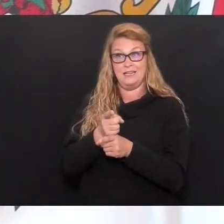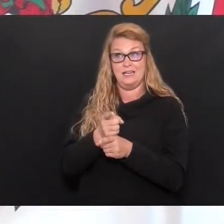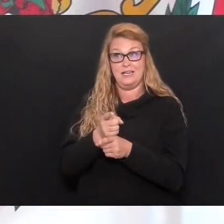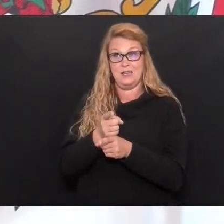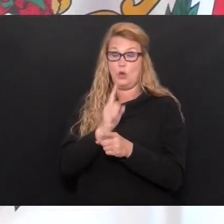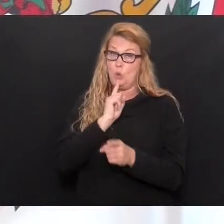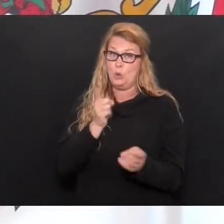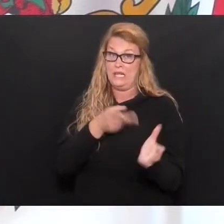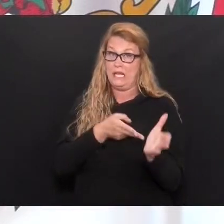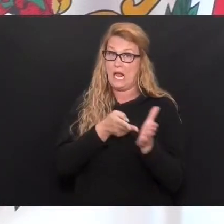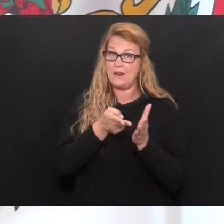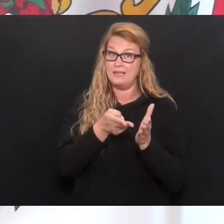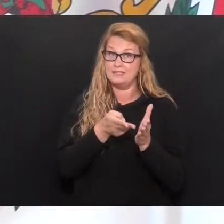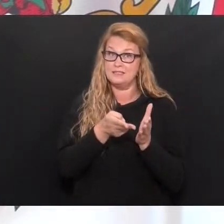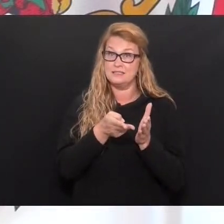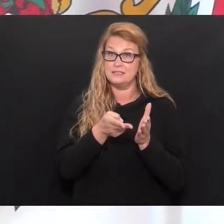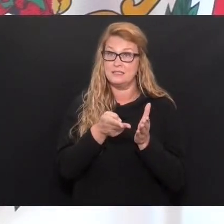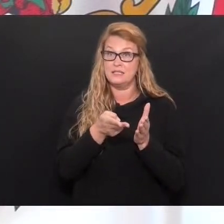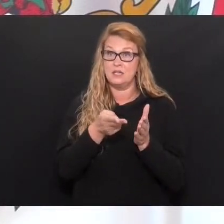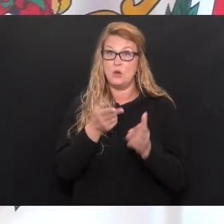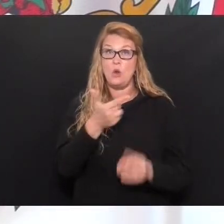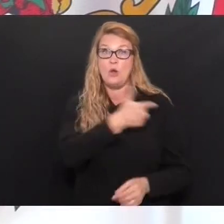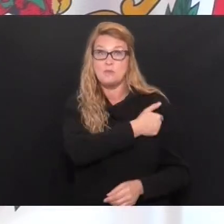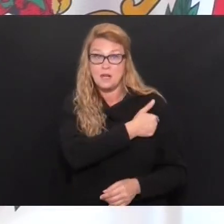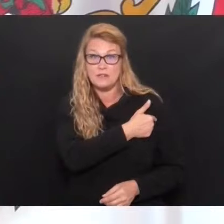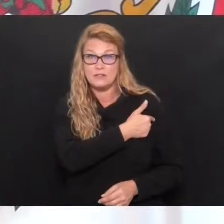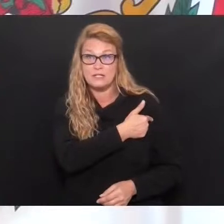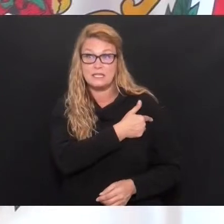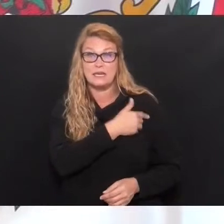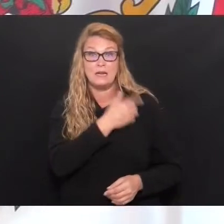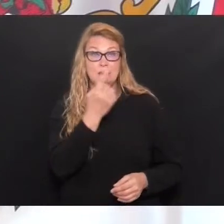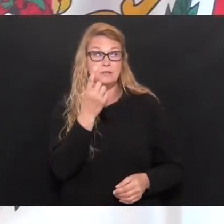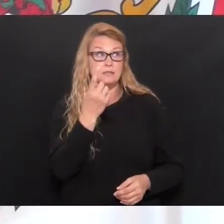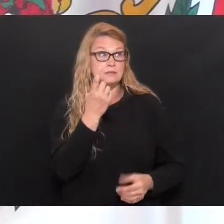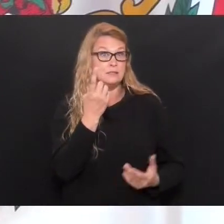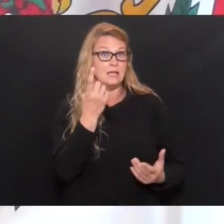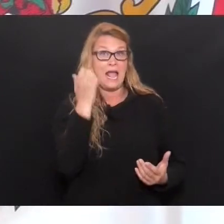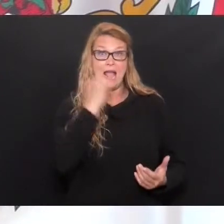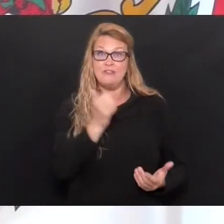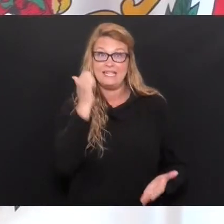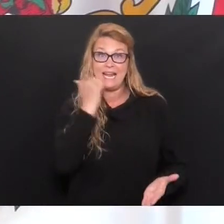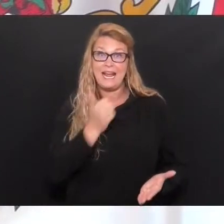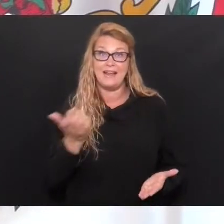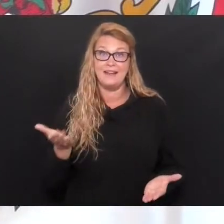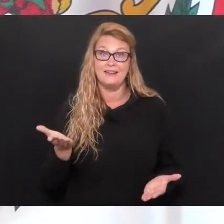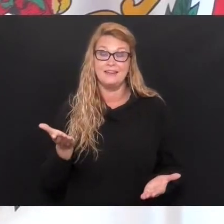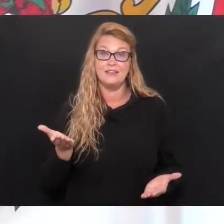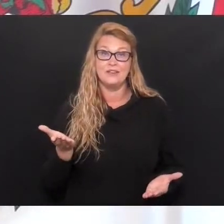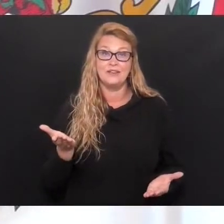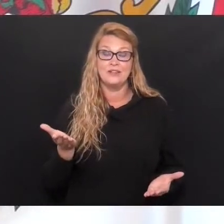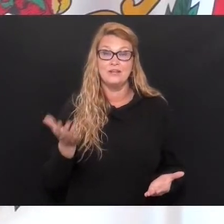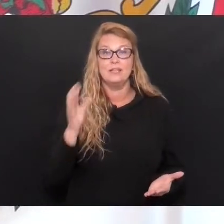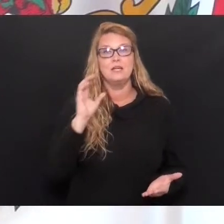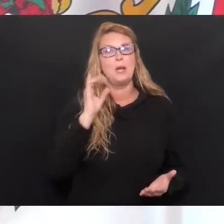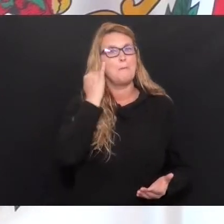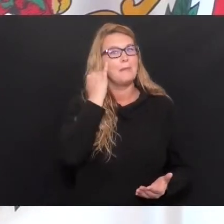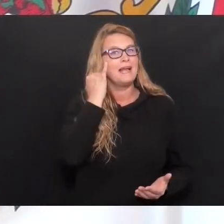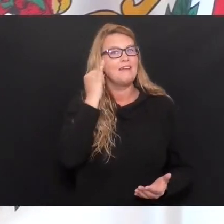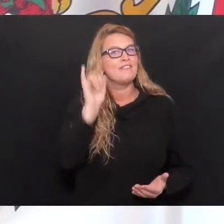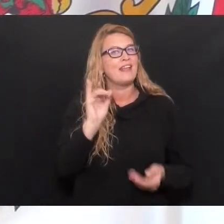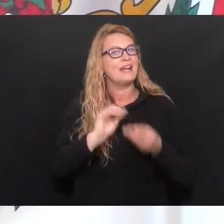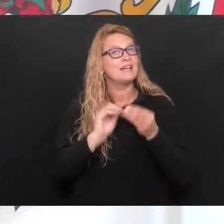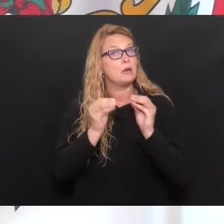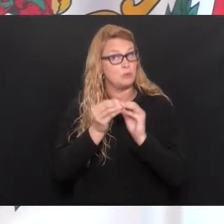be perfectly honest, we're putting vaccines in somebody's arm every day. You know, but if that